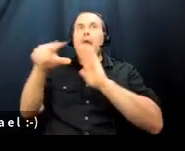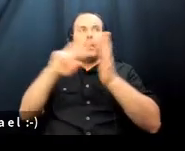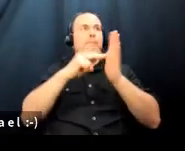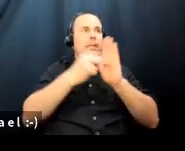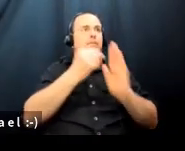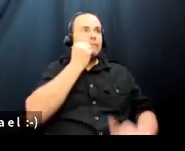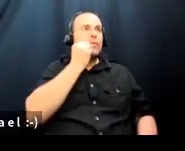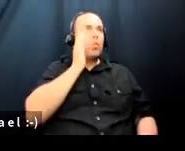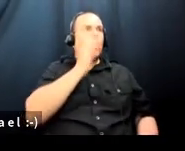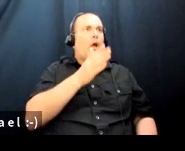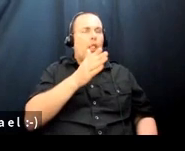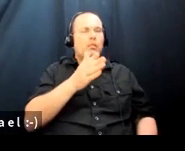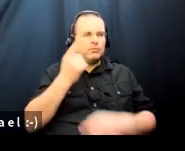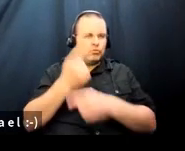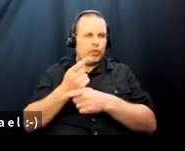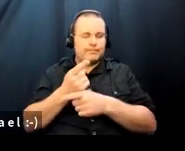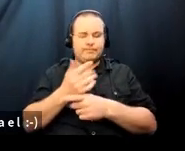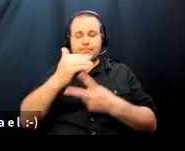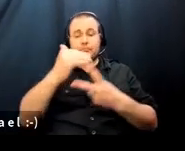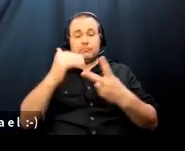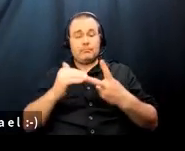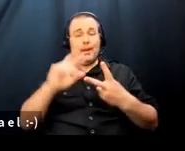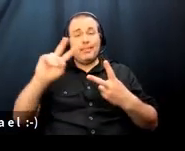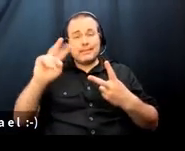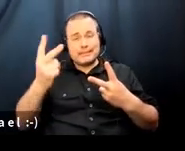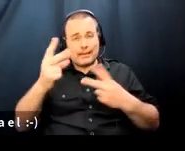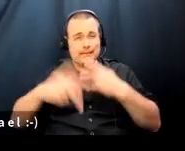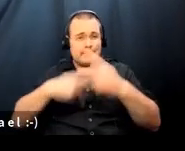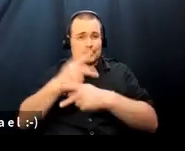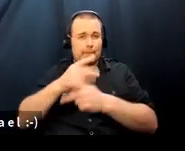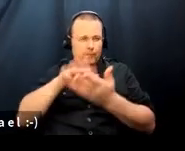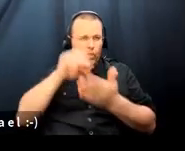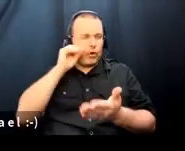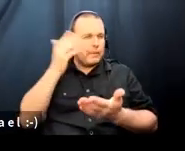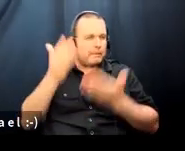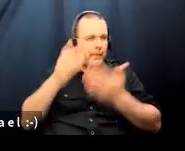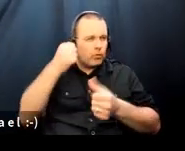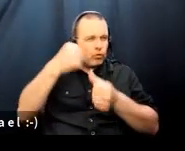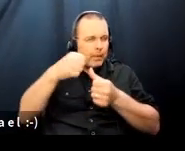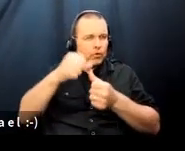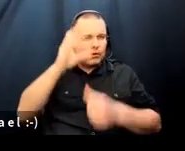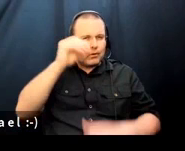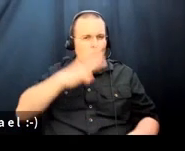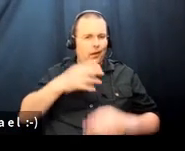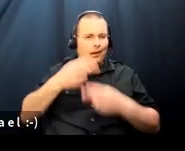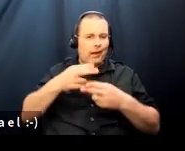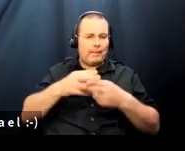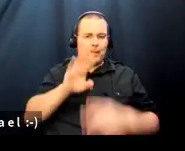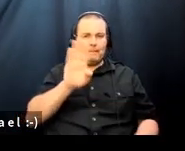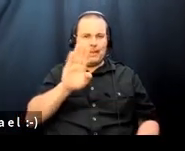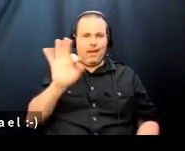Okay? The second type of learning, you might remember a guy called Skinner, B.F.